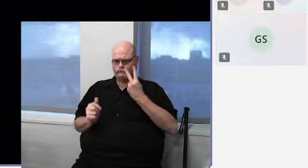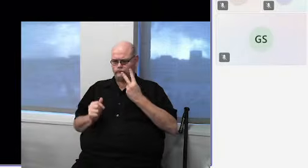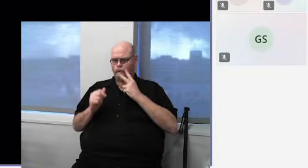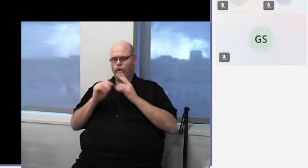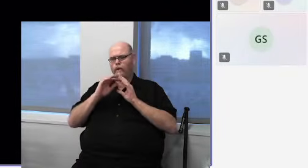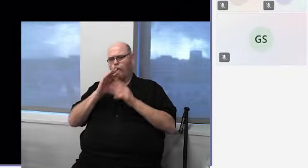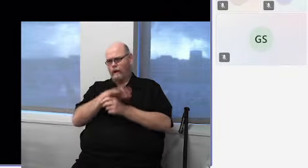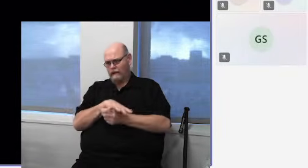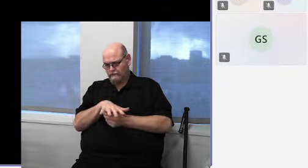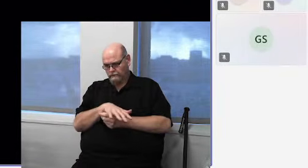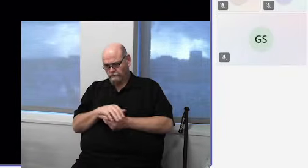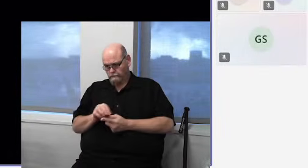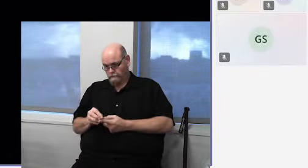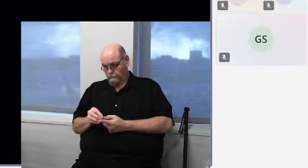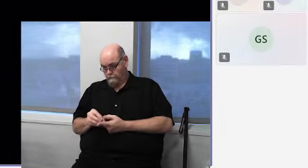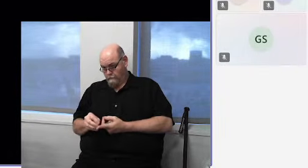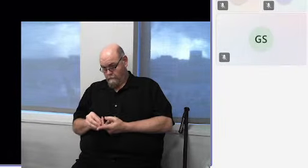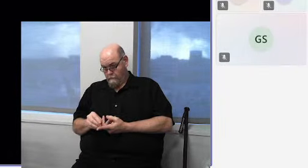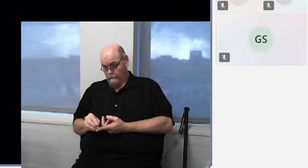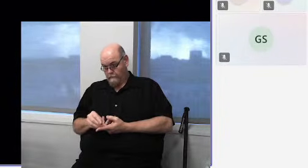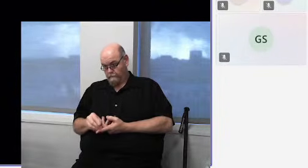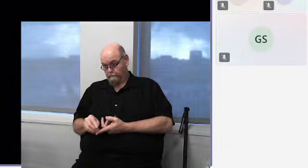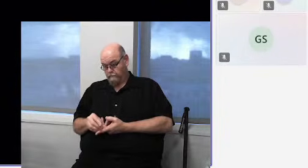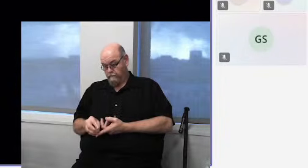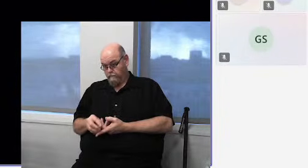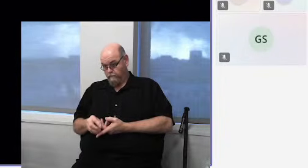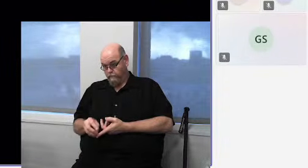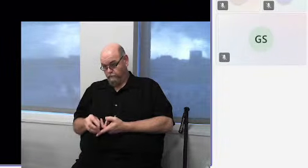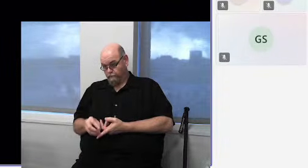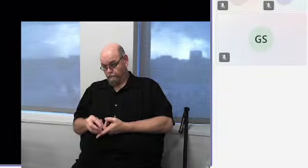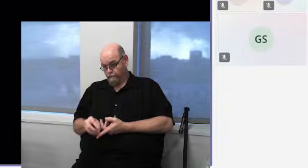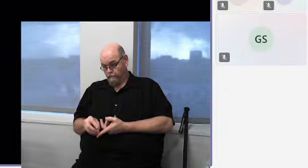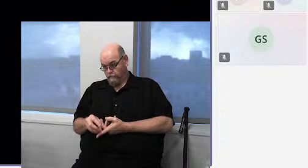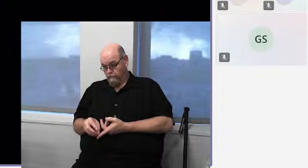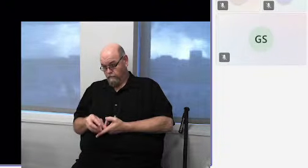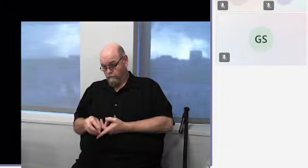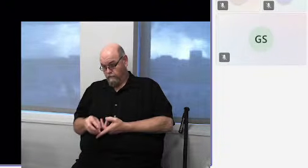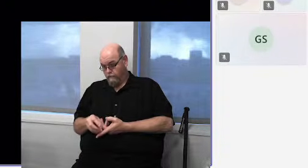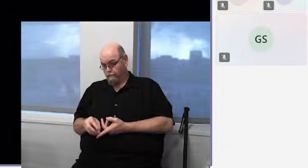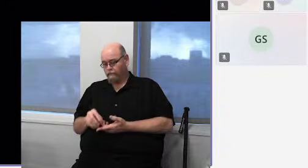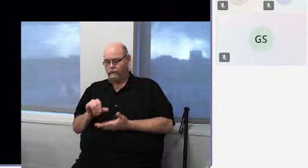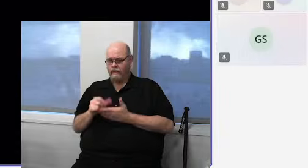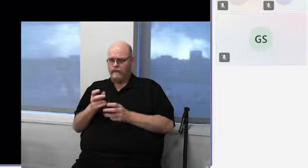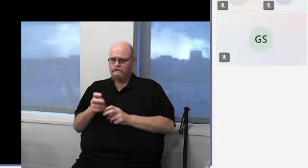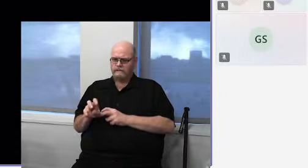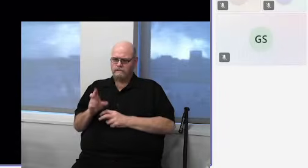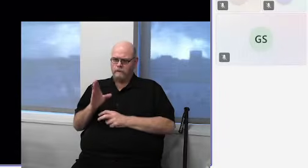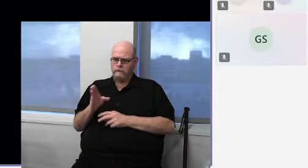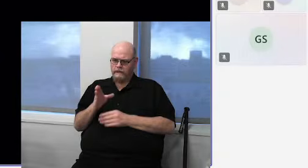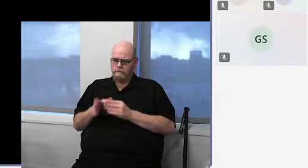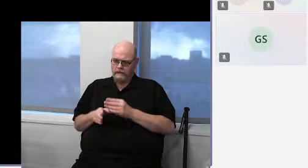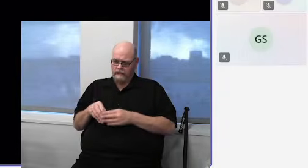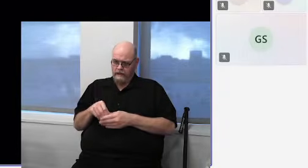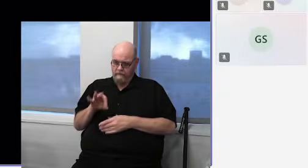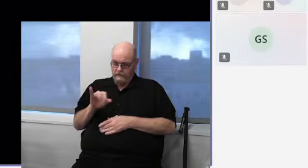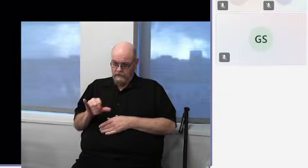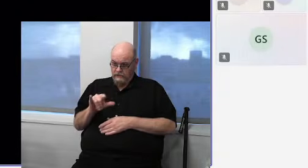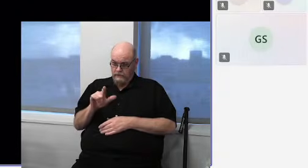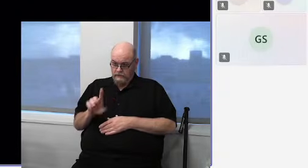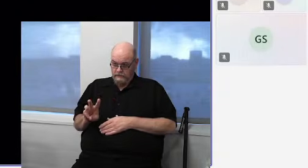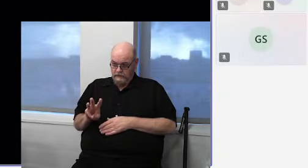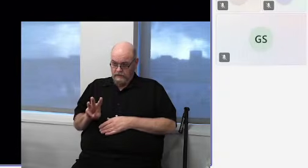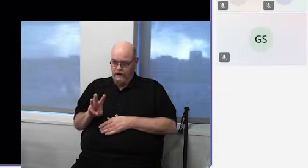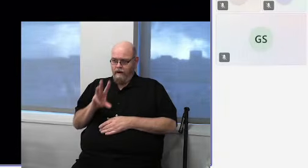locations. And then is that transition expected to be completed in fiscal